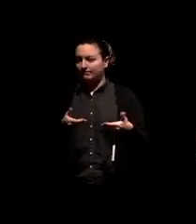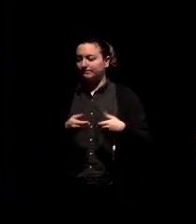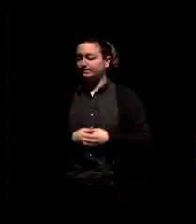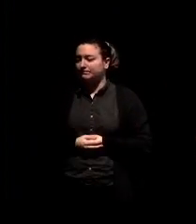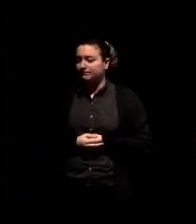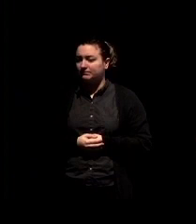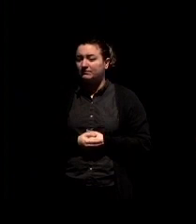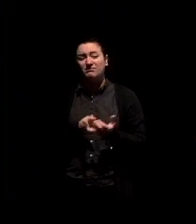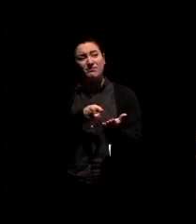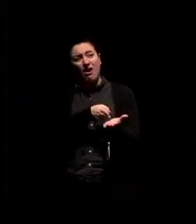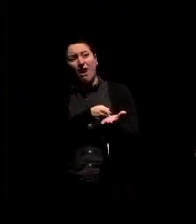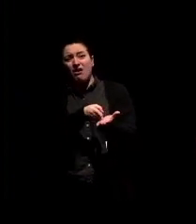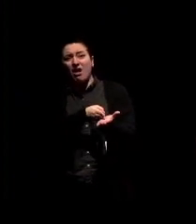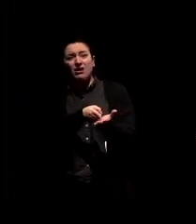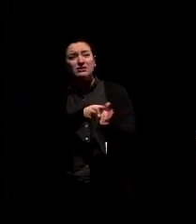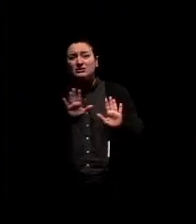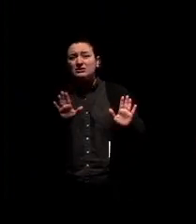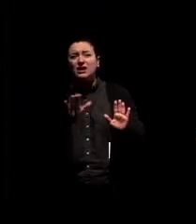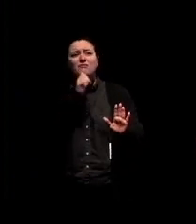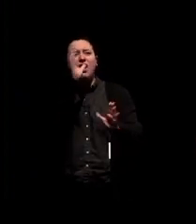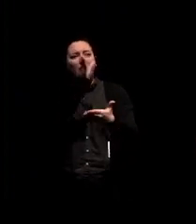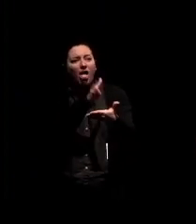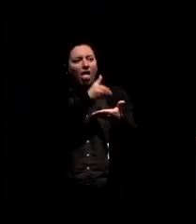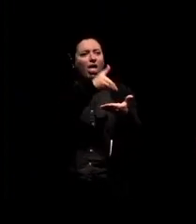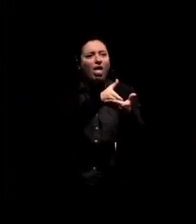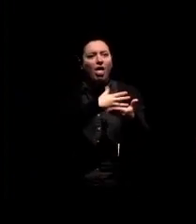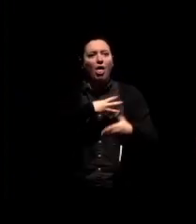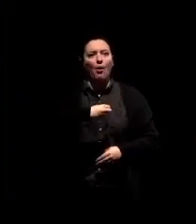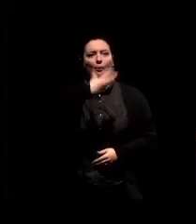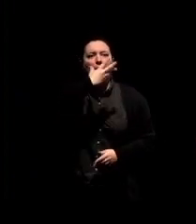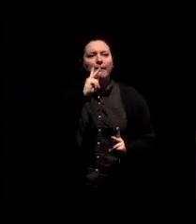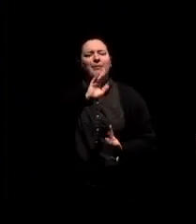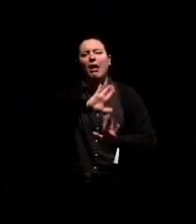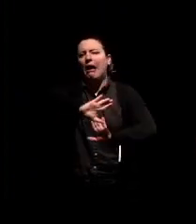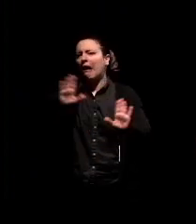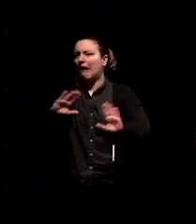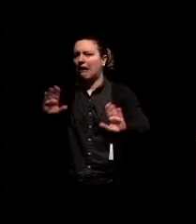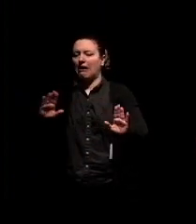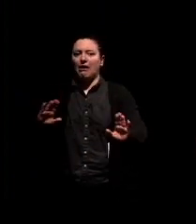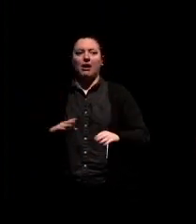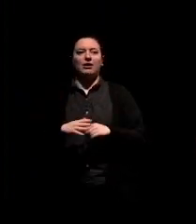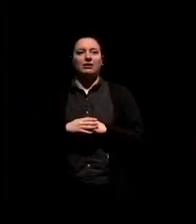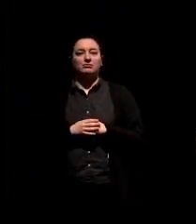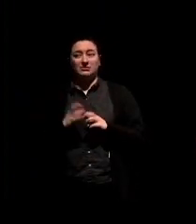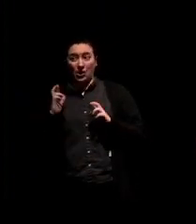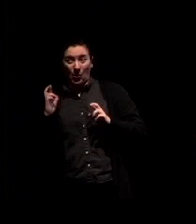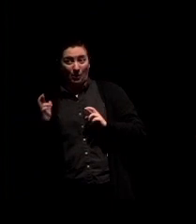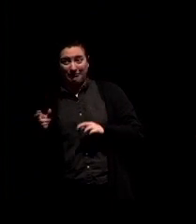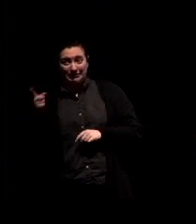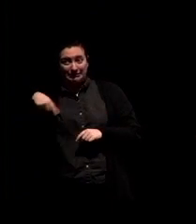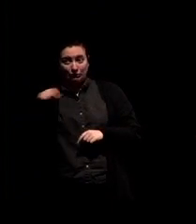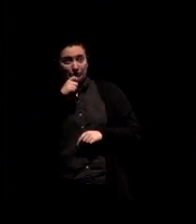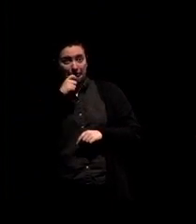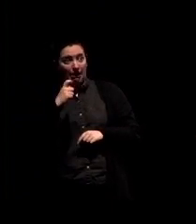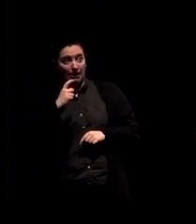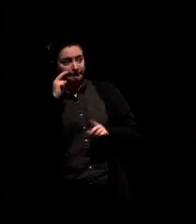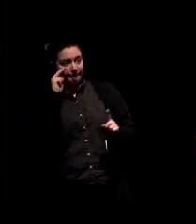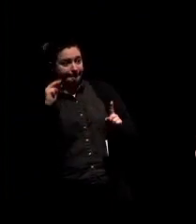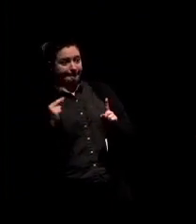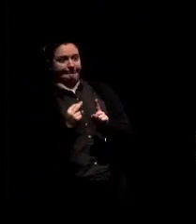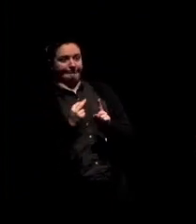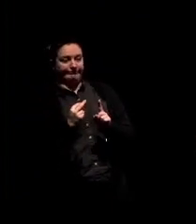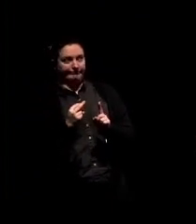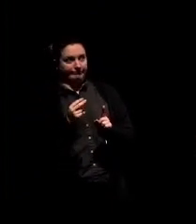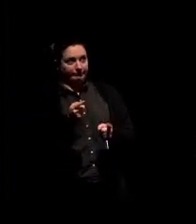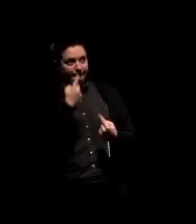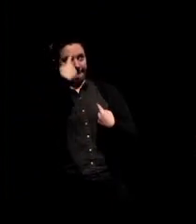attack on white populations, and I hope it's not reflected that way, because after